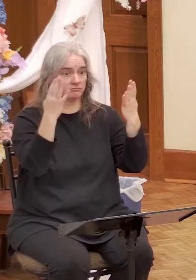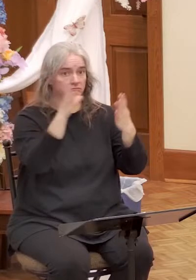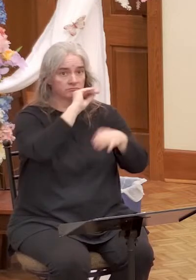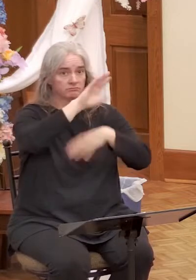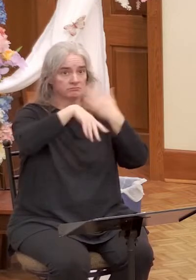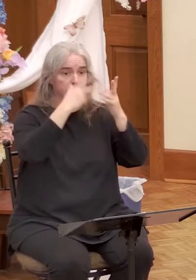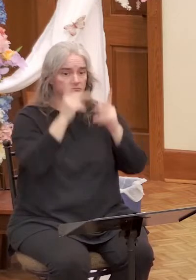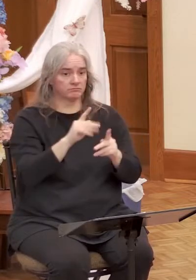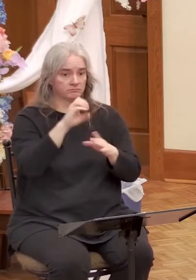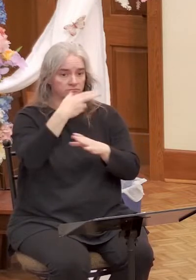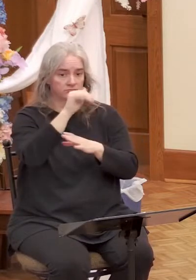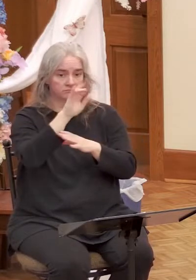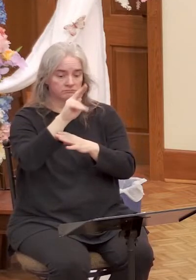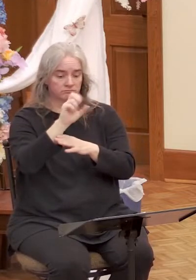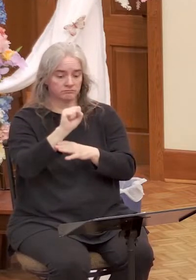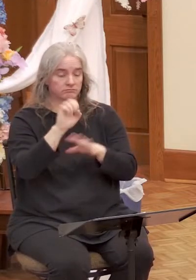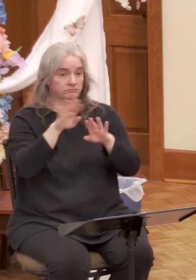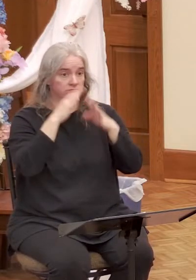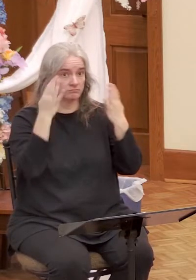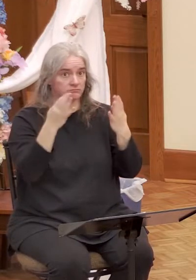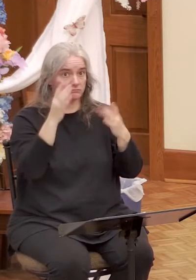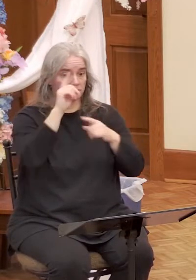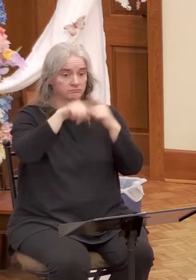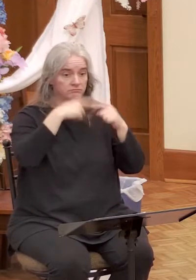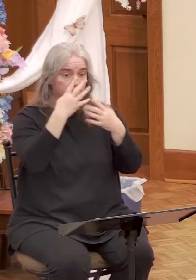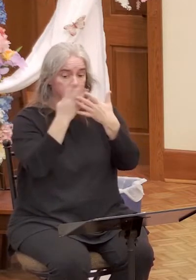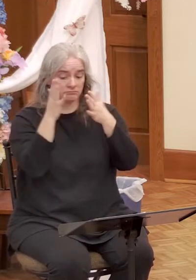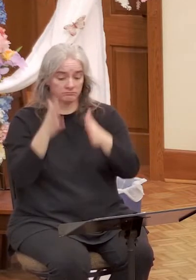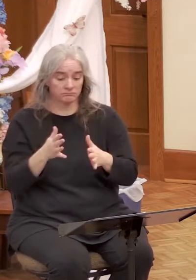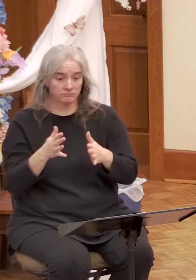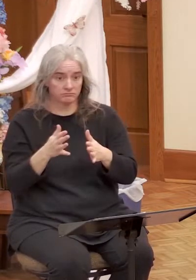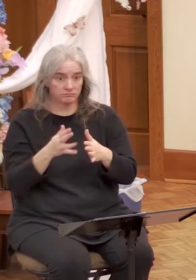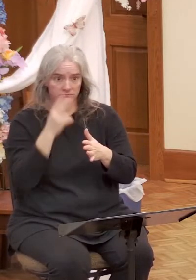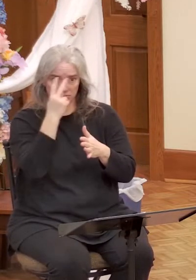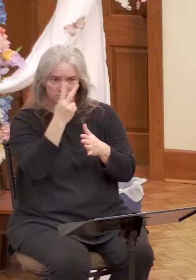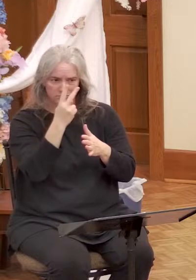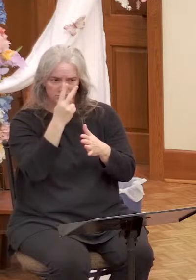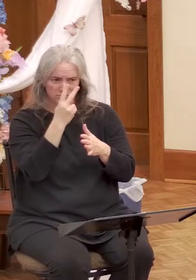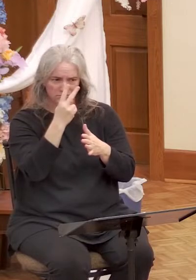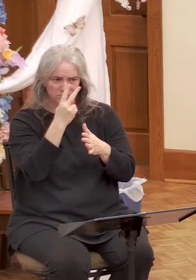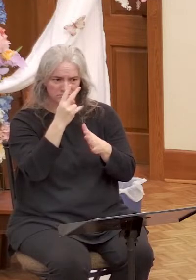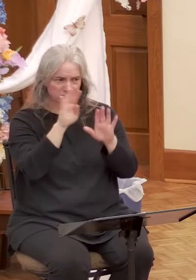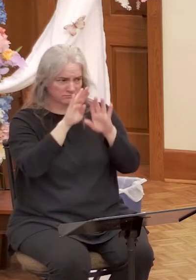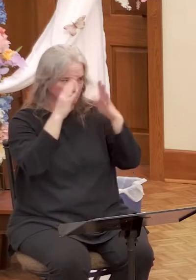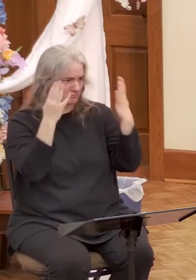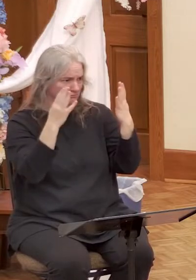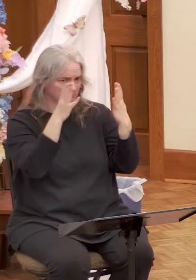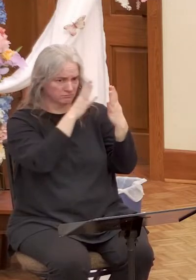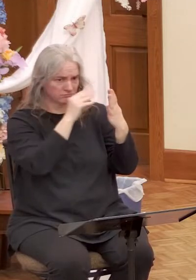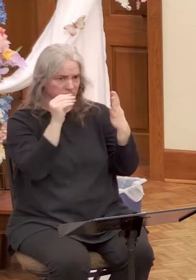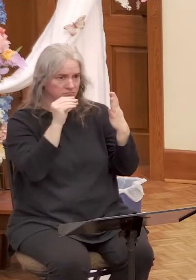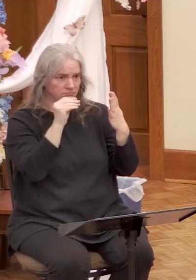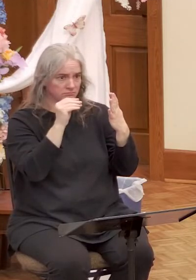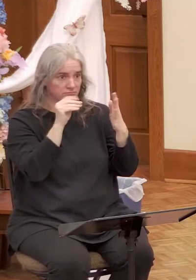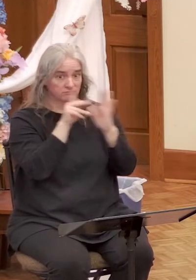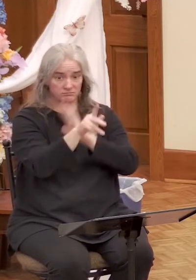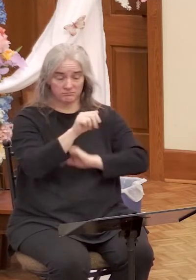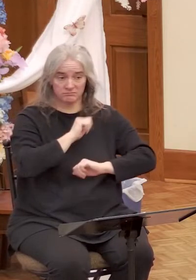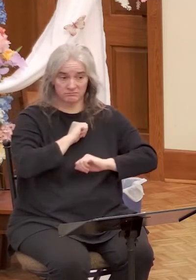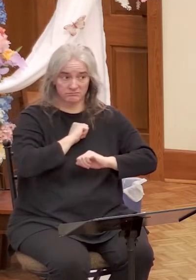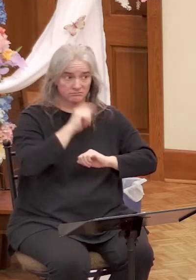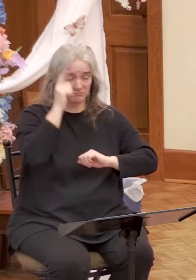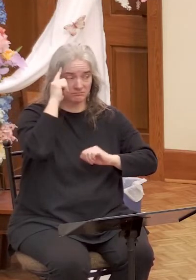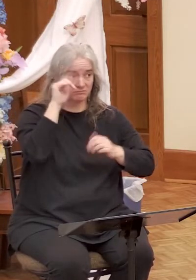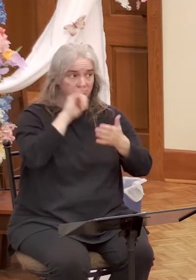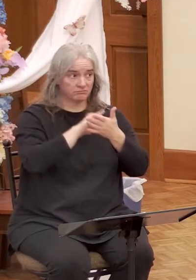pulled loose. When the jailer woke up and found the doors wide open, he drew a sword and was about to commit suicide, presuming that the